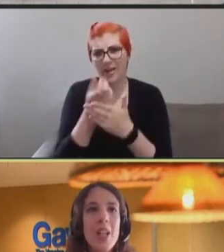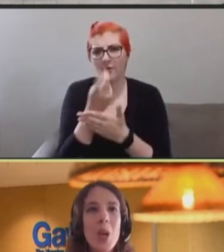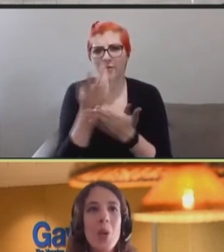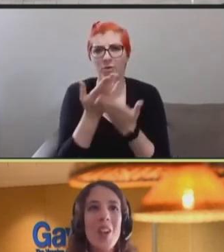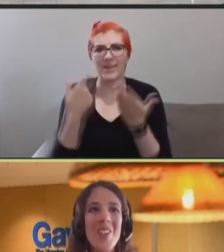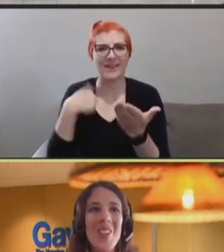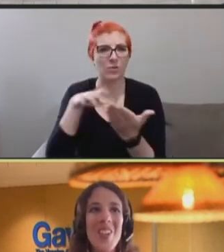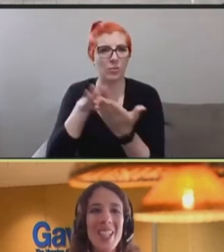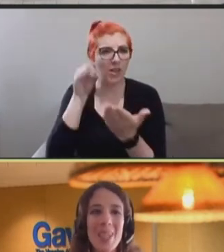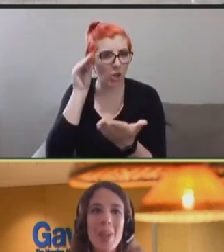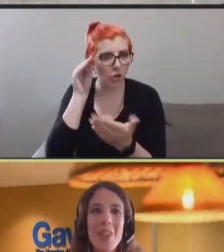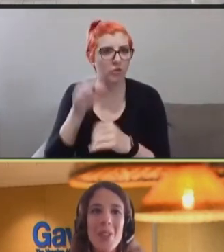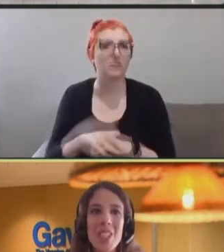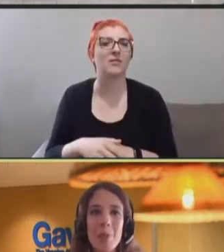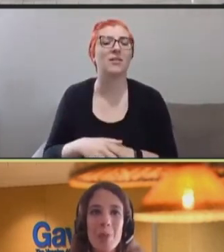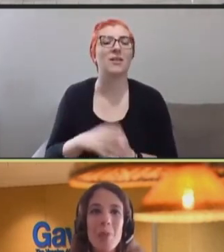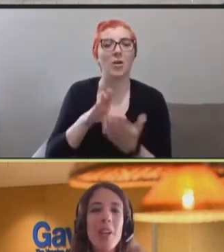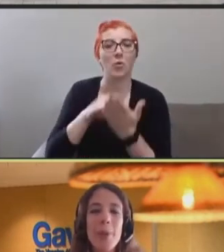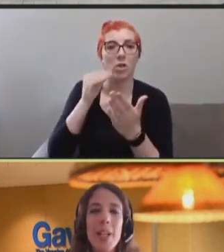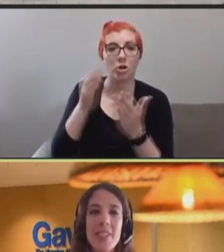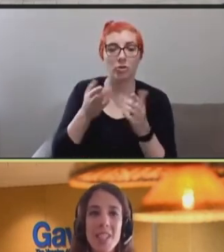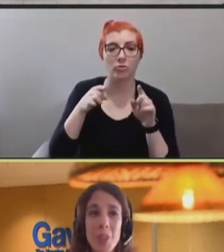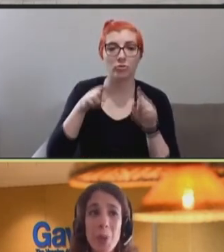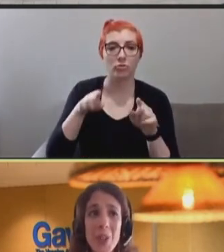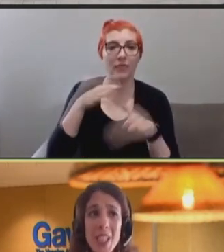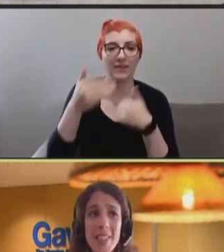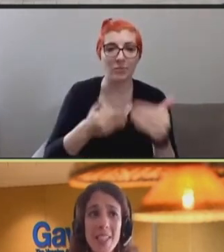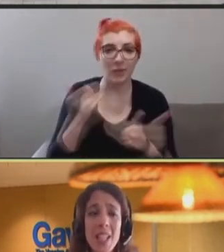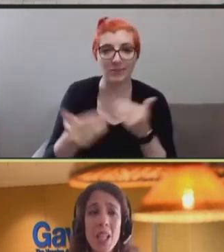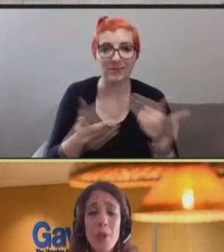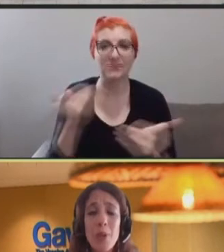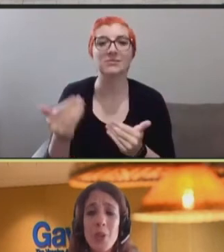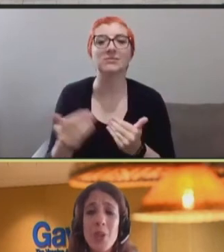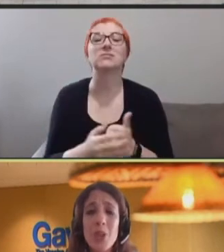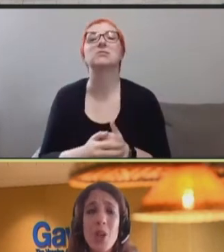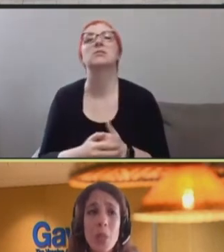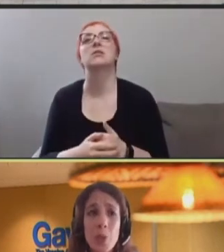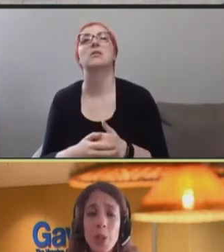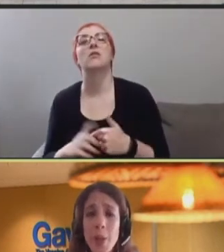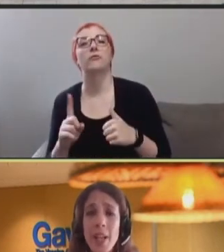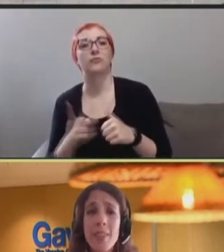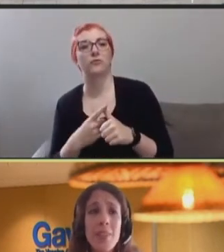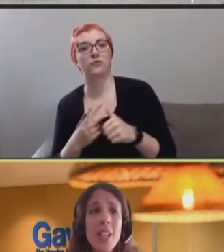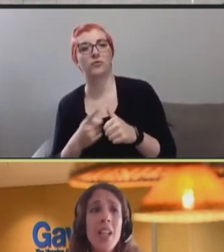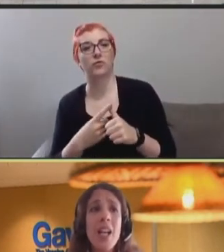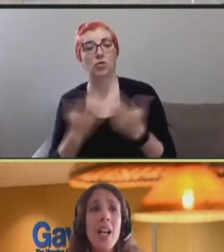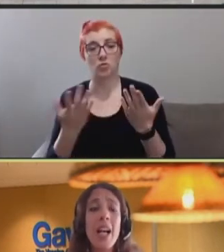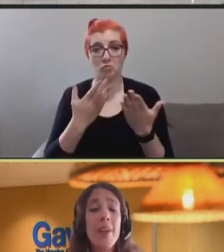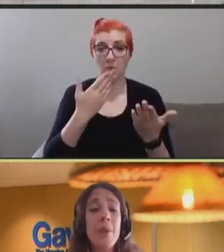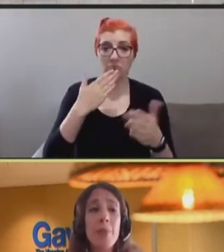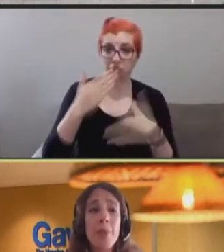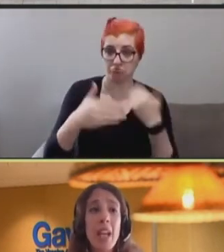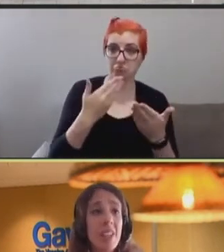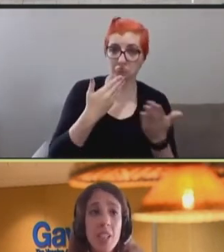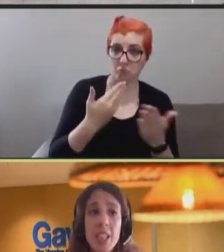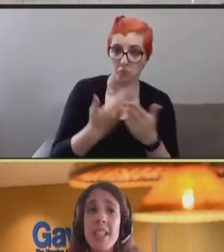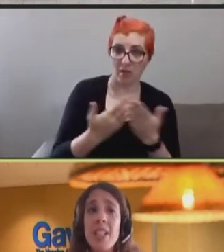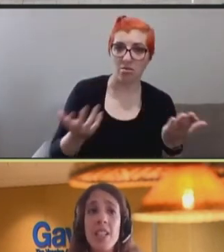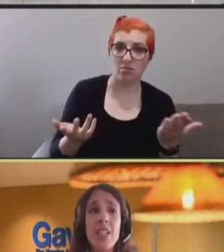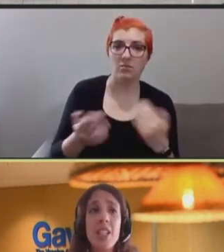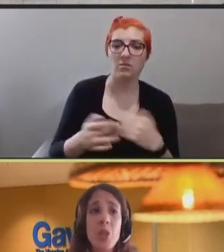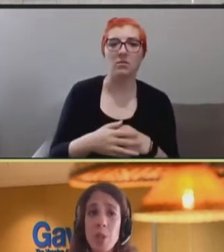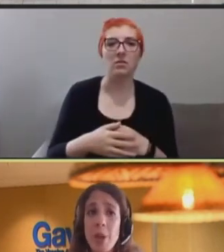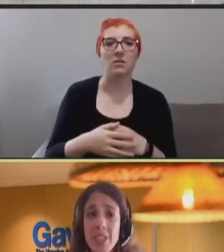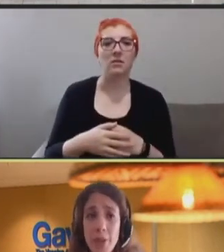that we learned as we went through this prioritization process. First, on what worked well, having a